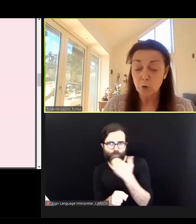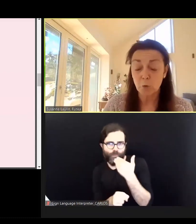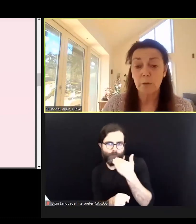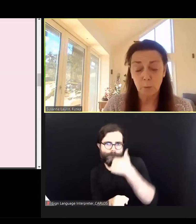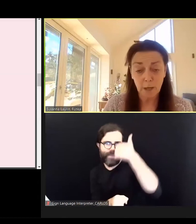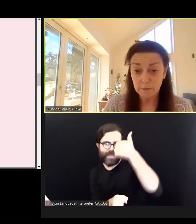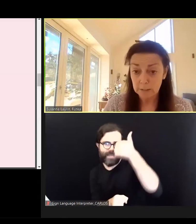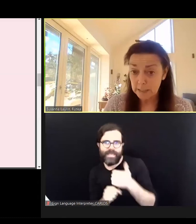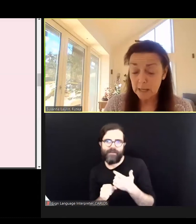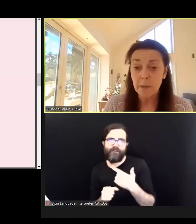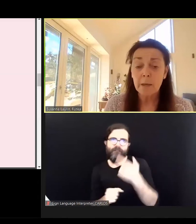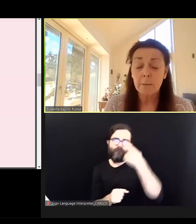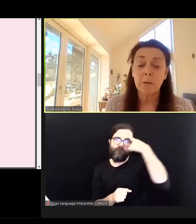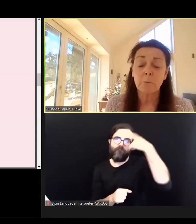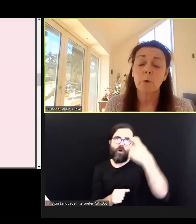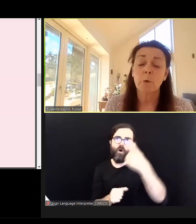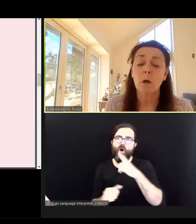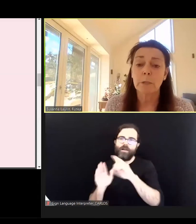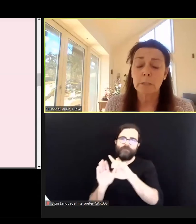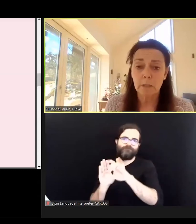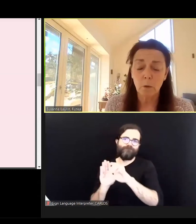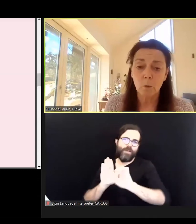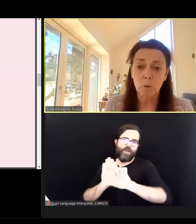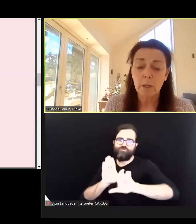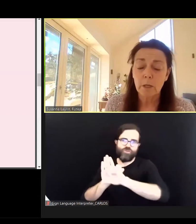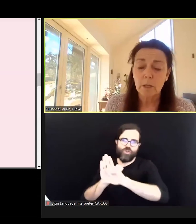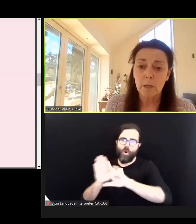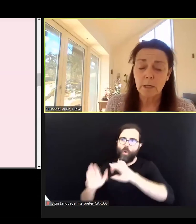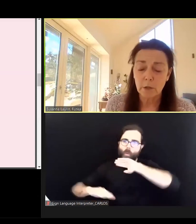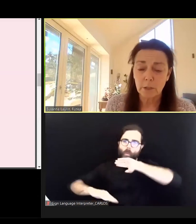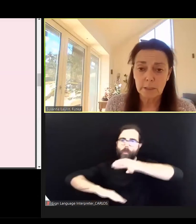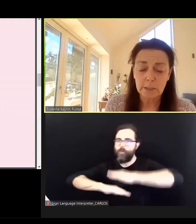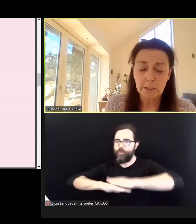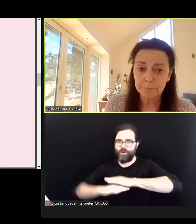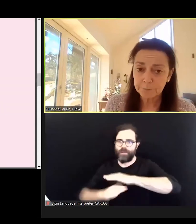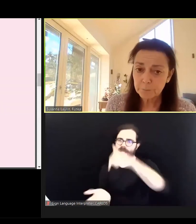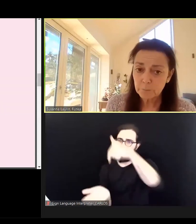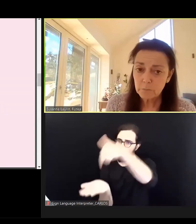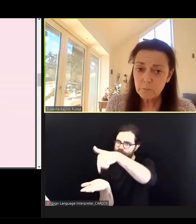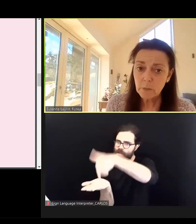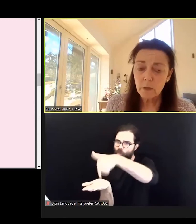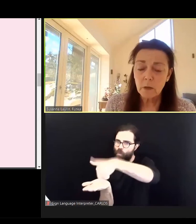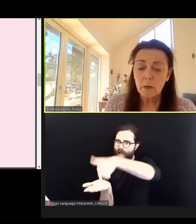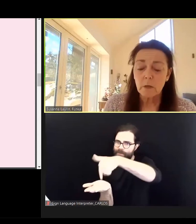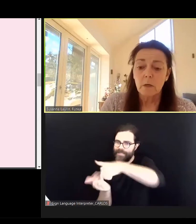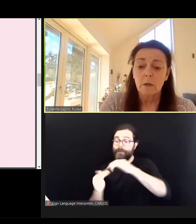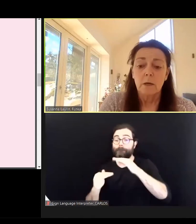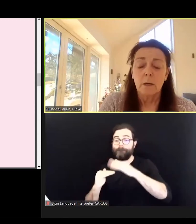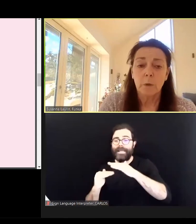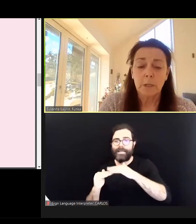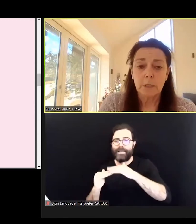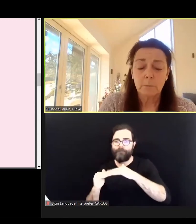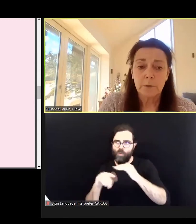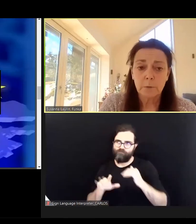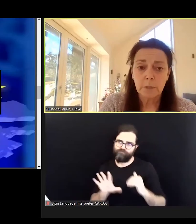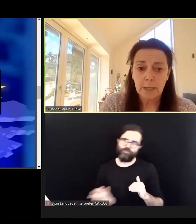the market to provide solutions that work everywhere. It's also more complicated for the teachers